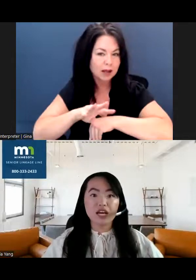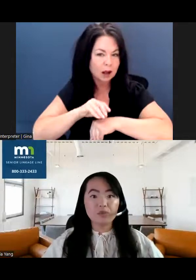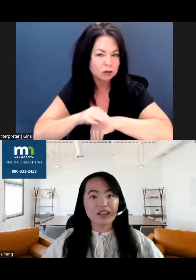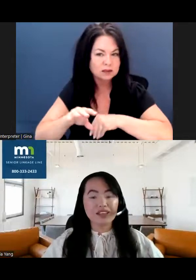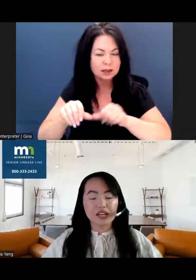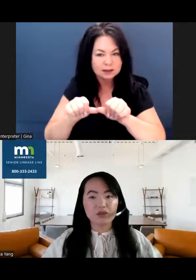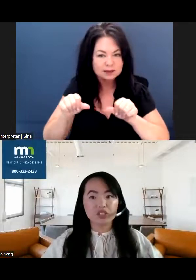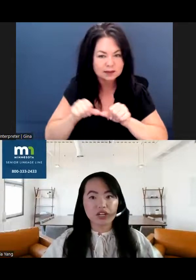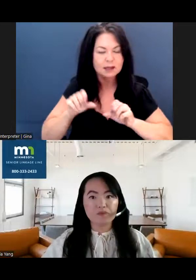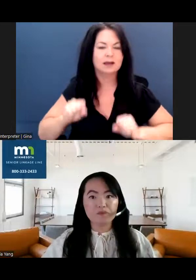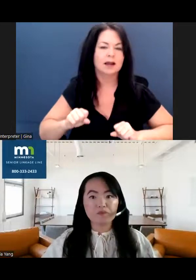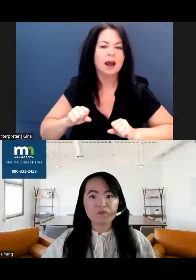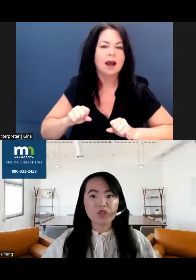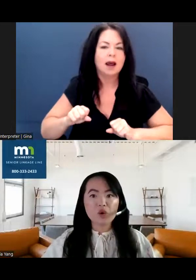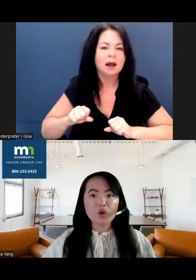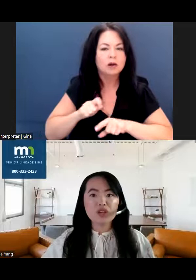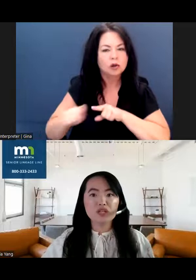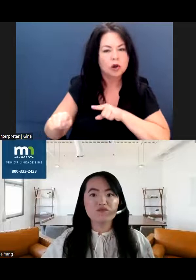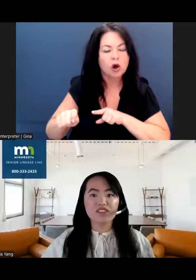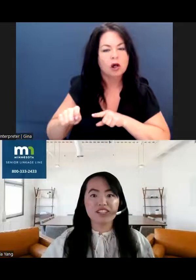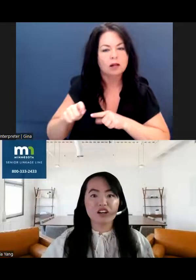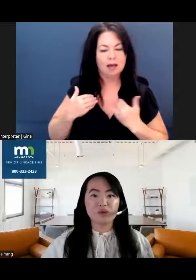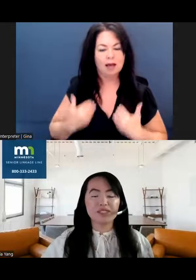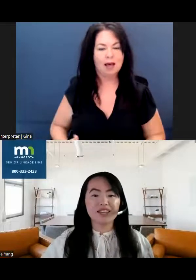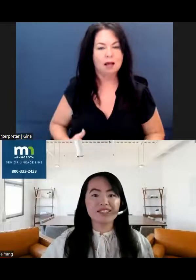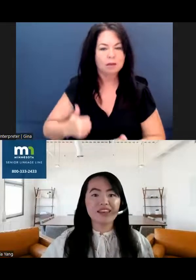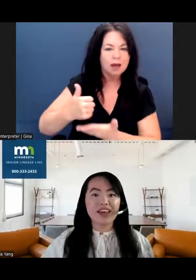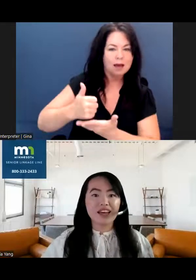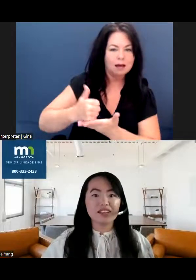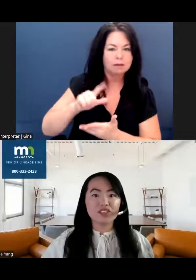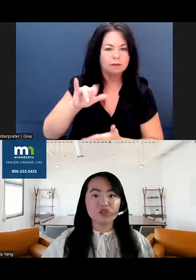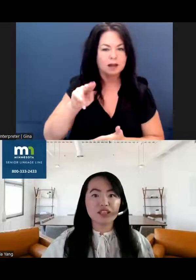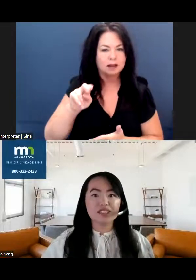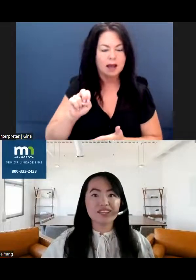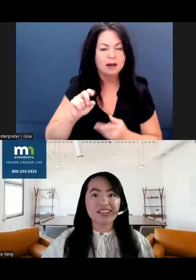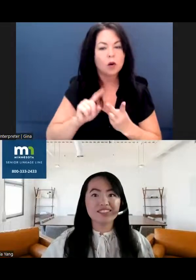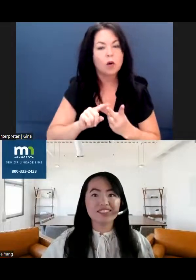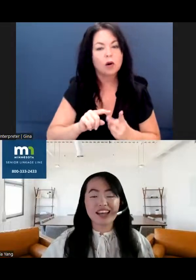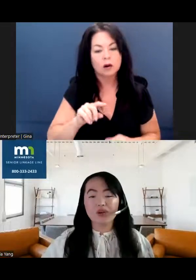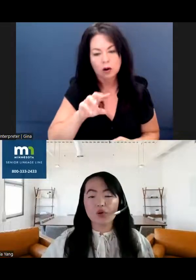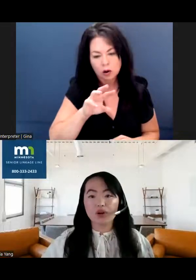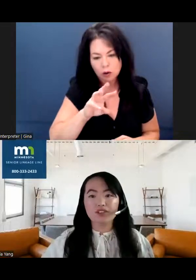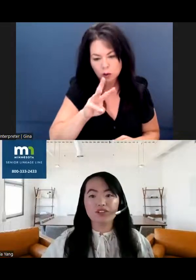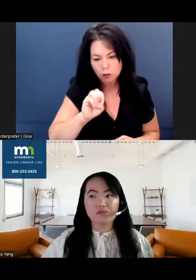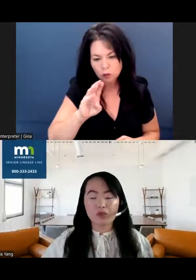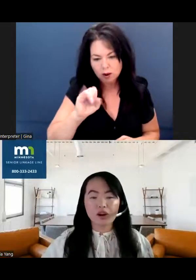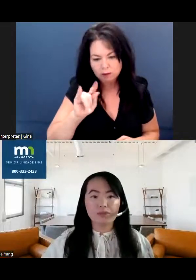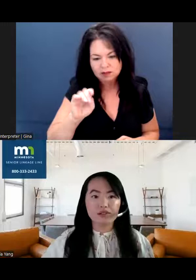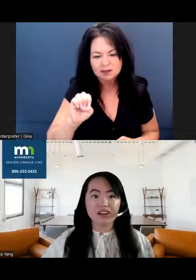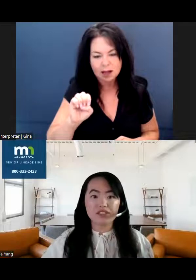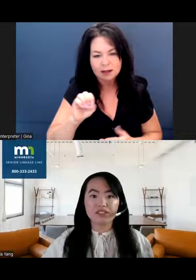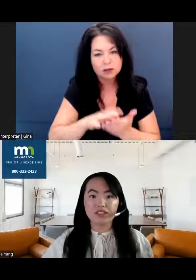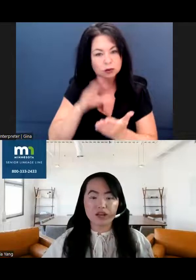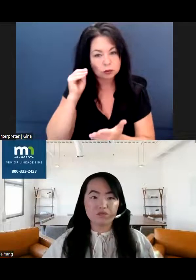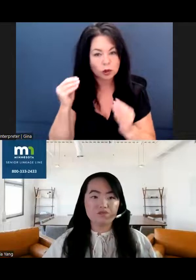our helpline that I will share, or you can visit our website at trellisconnects.org to learn more